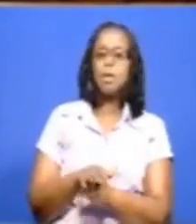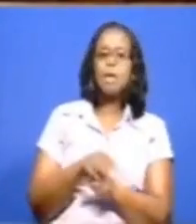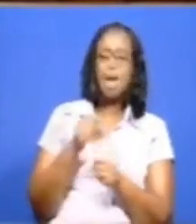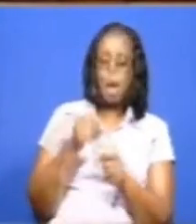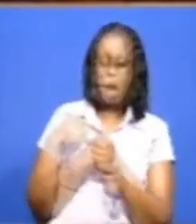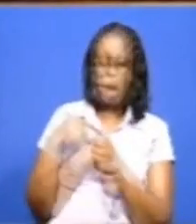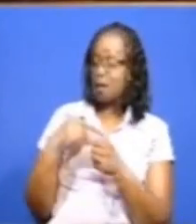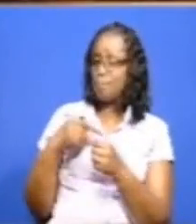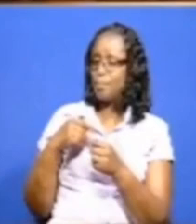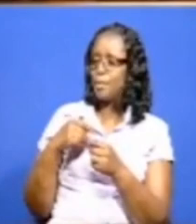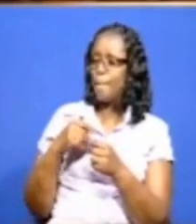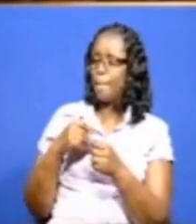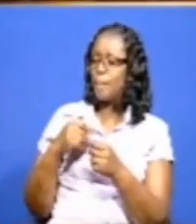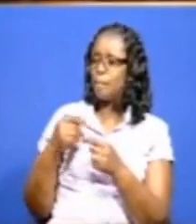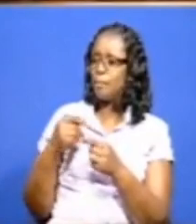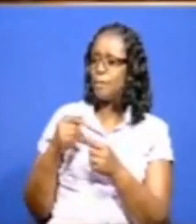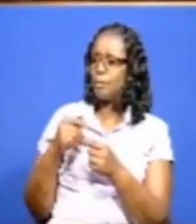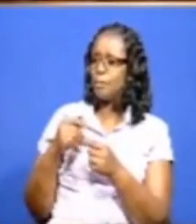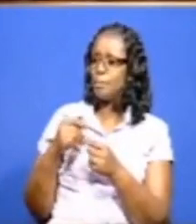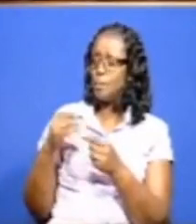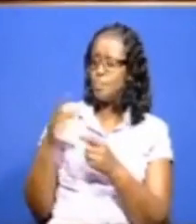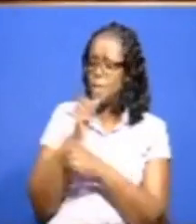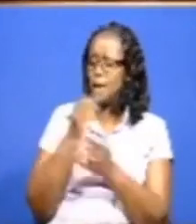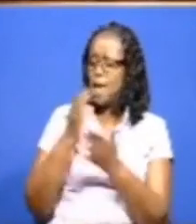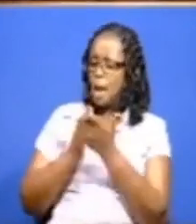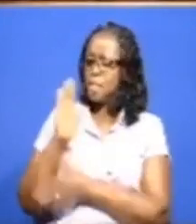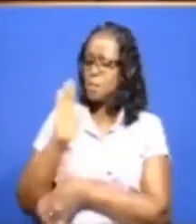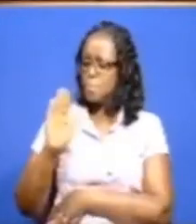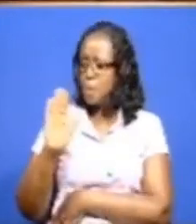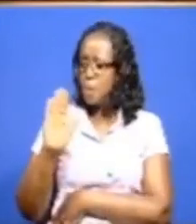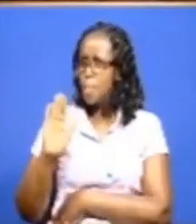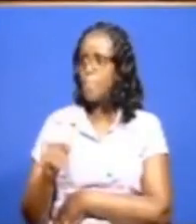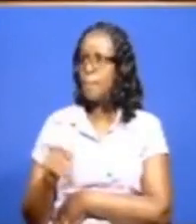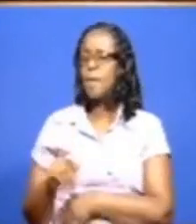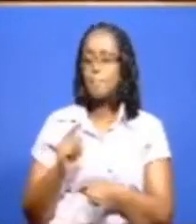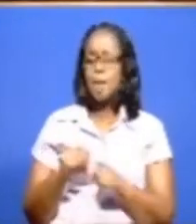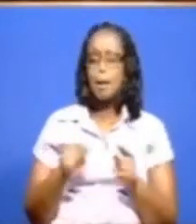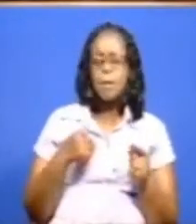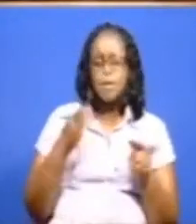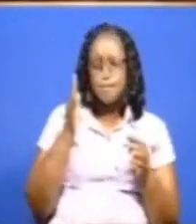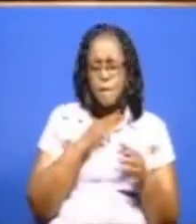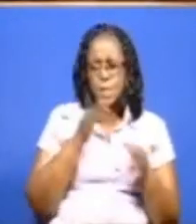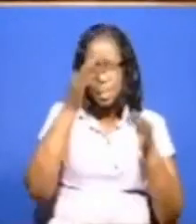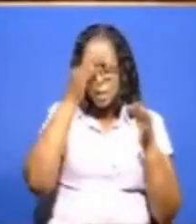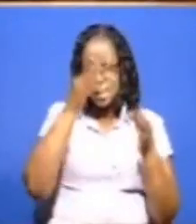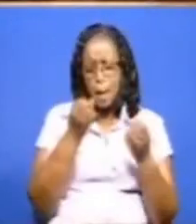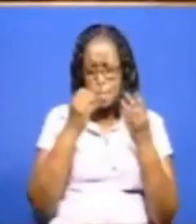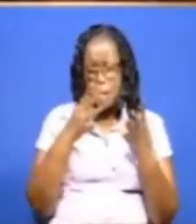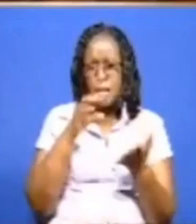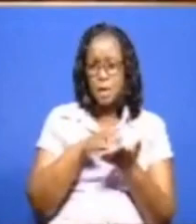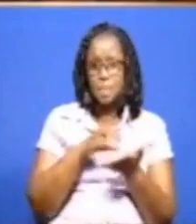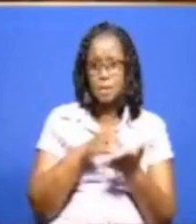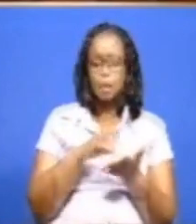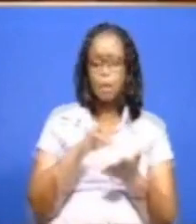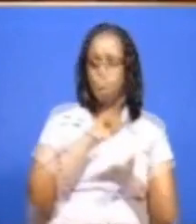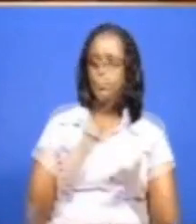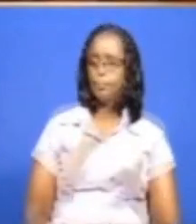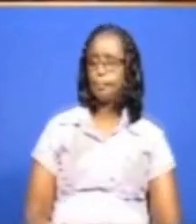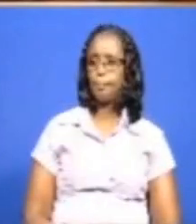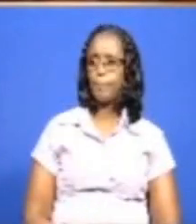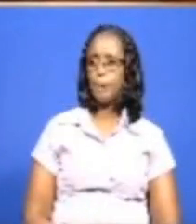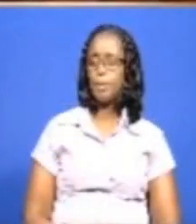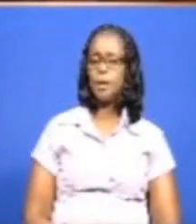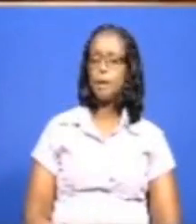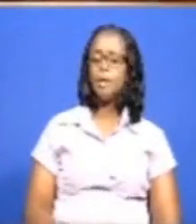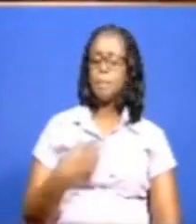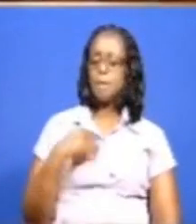vulnerable sometimes. I have decided many, many cases where I have declared rights for men.